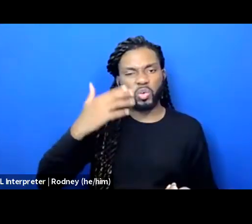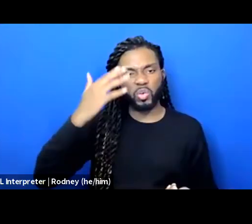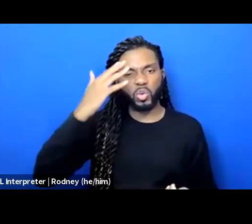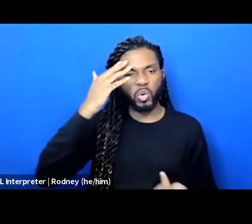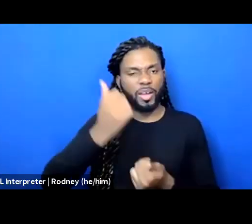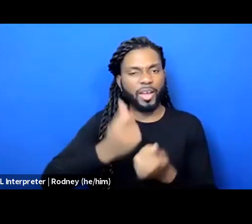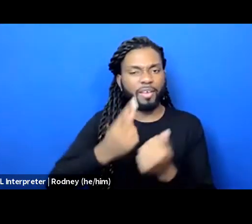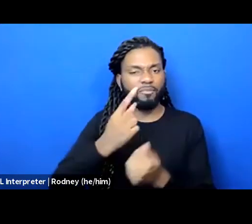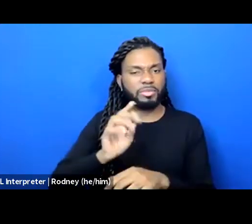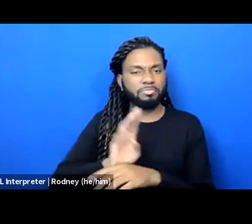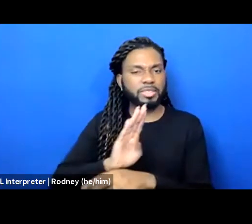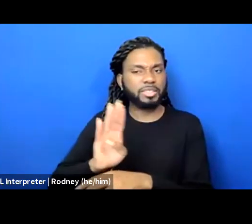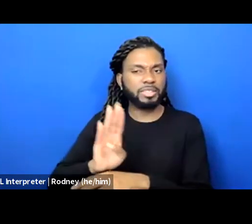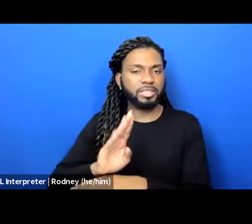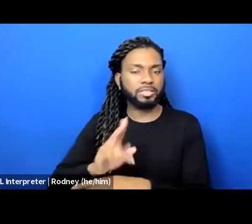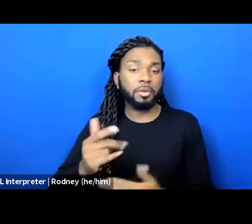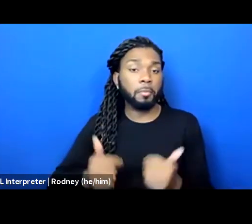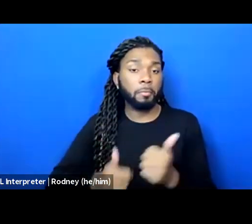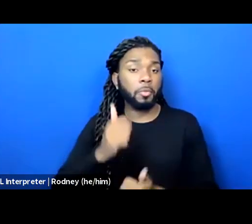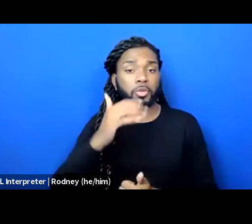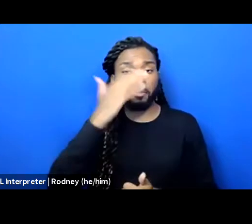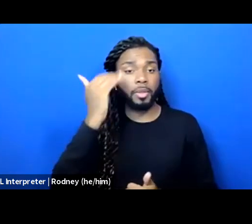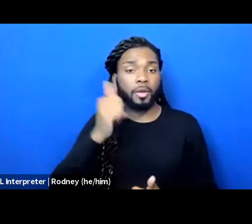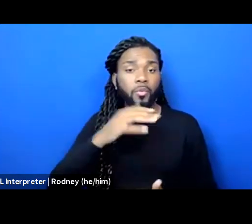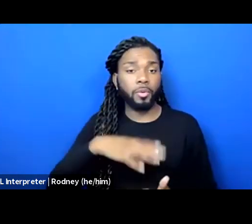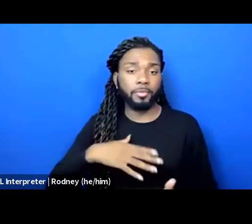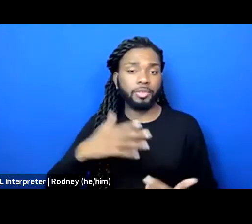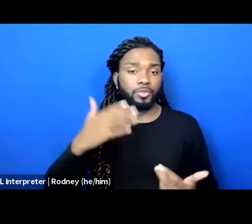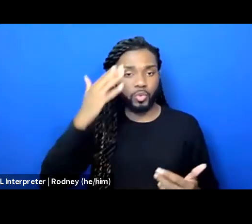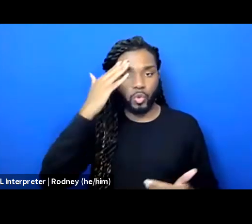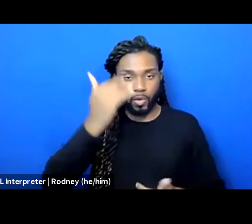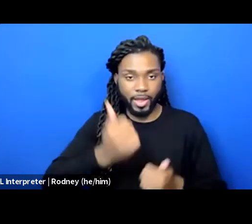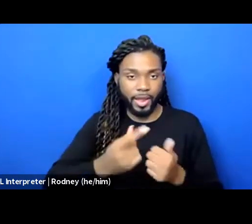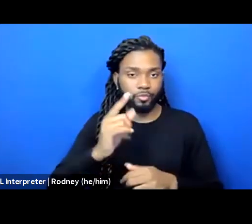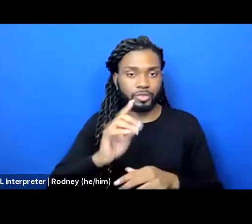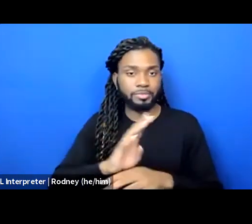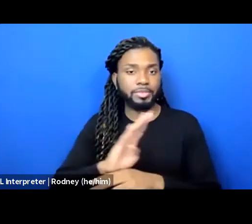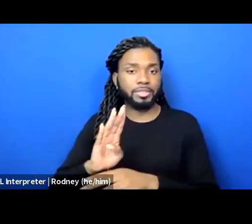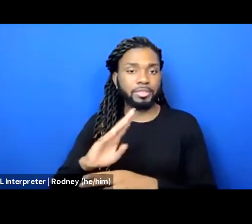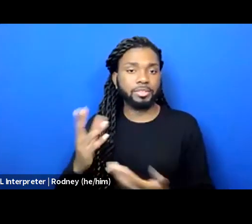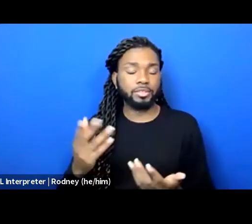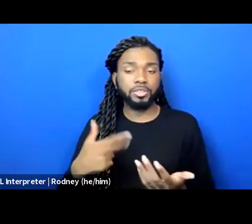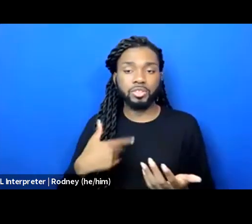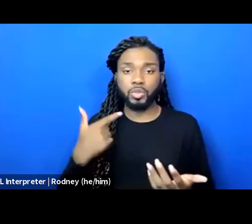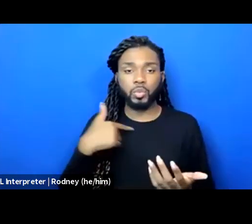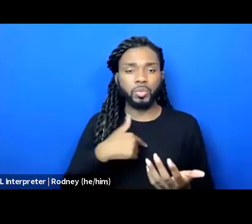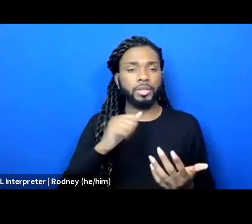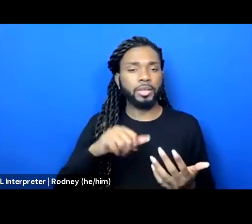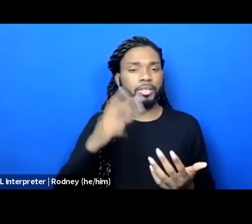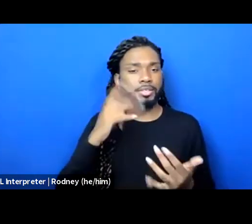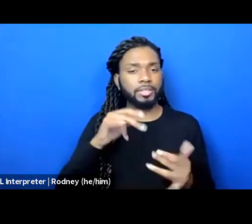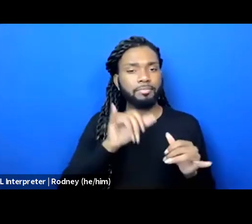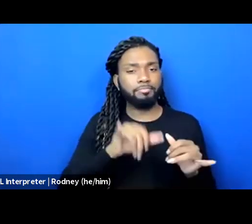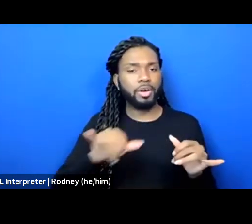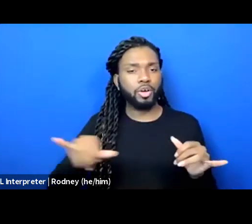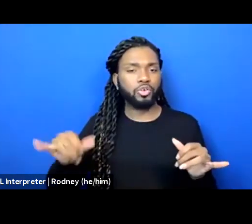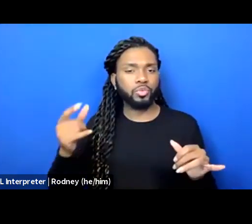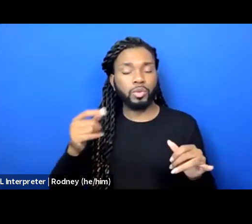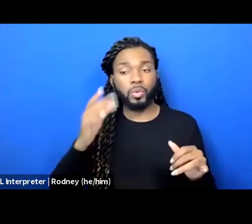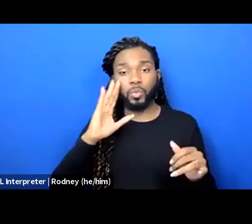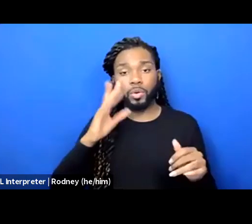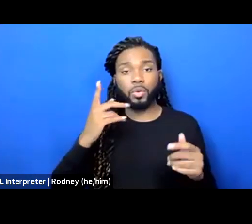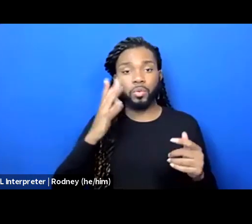business. Most Black women know everybody's business. And so we can see the patterns of what is going to